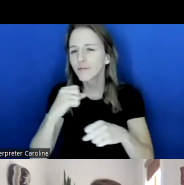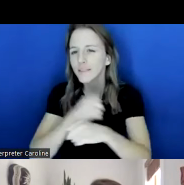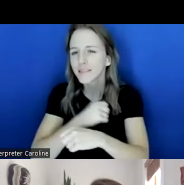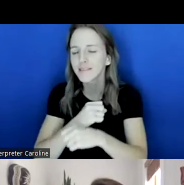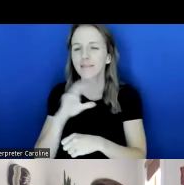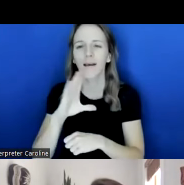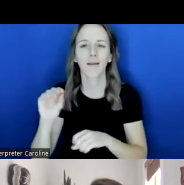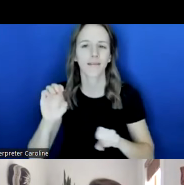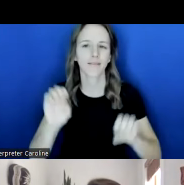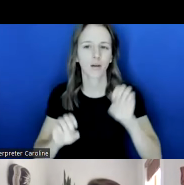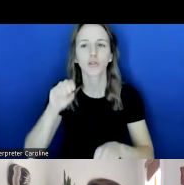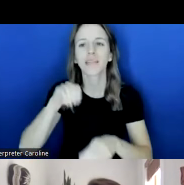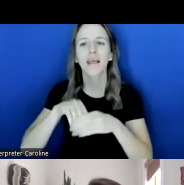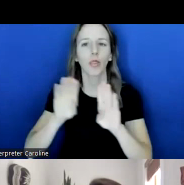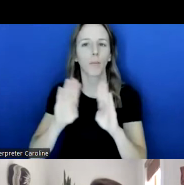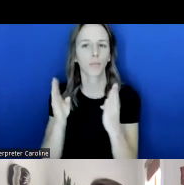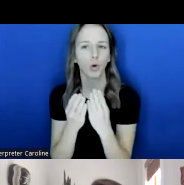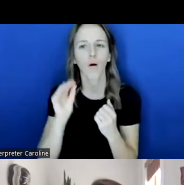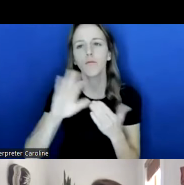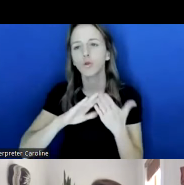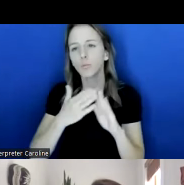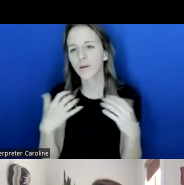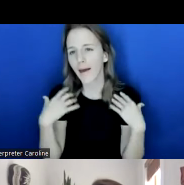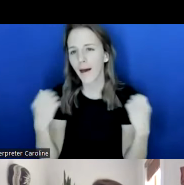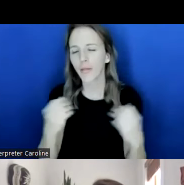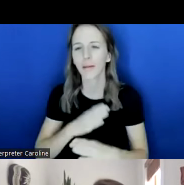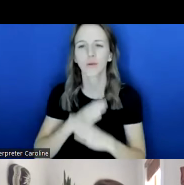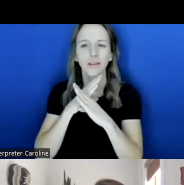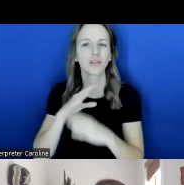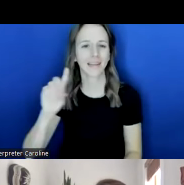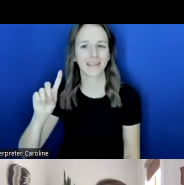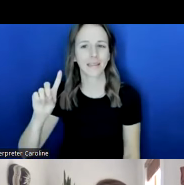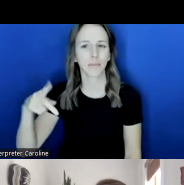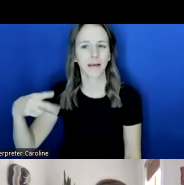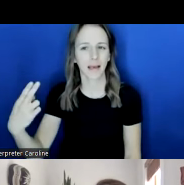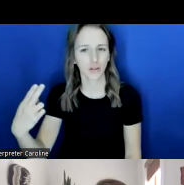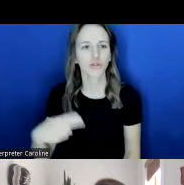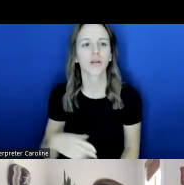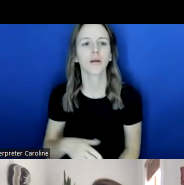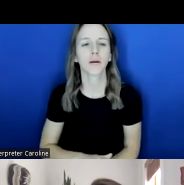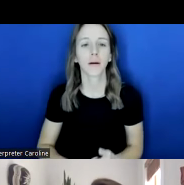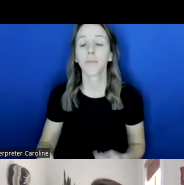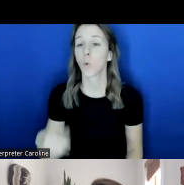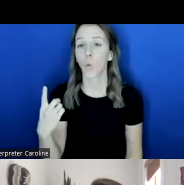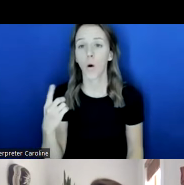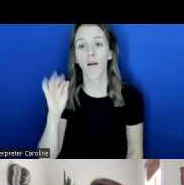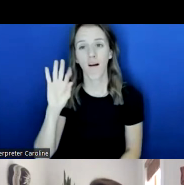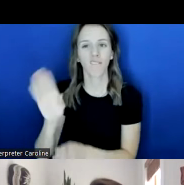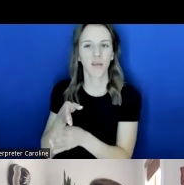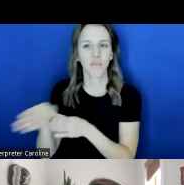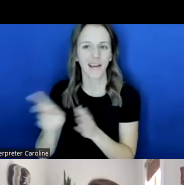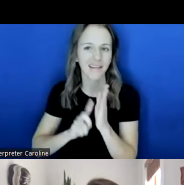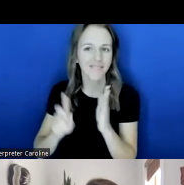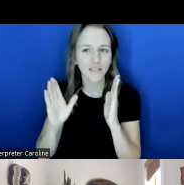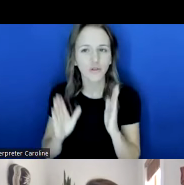in the Bureau of Community Health and Prevention at DPH, and have been one of the principal investigators on the COVID